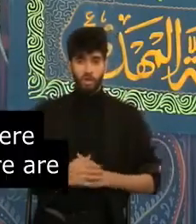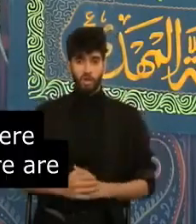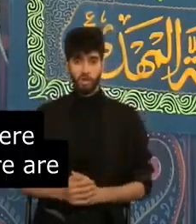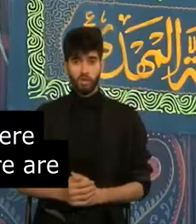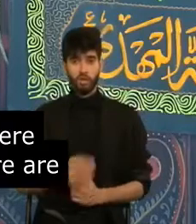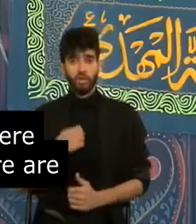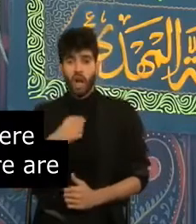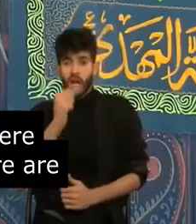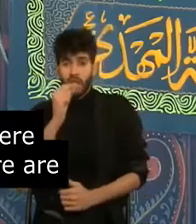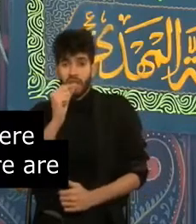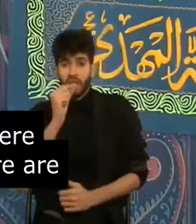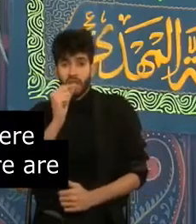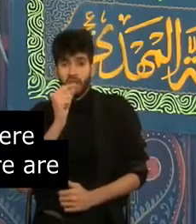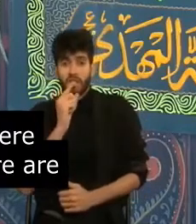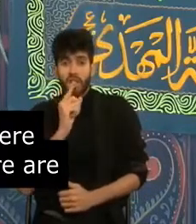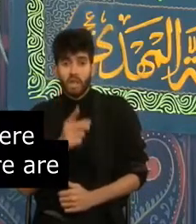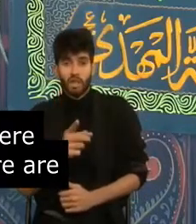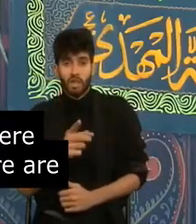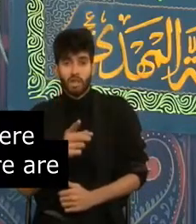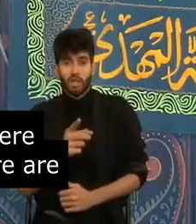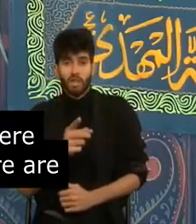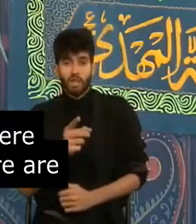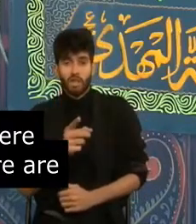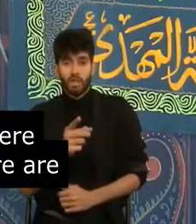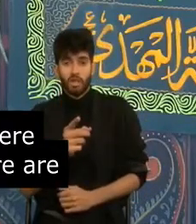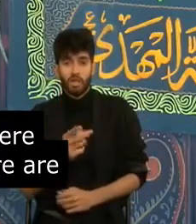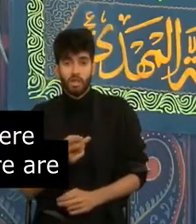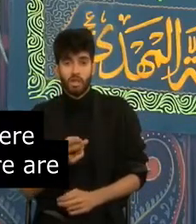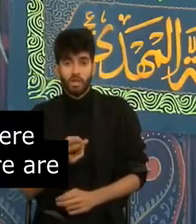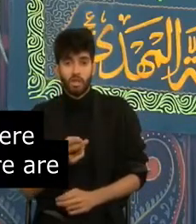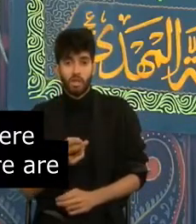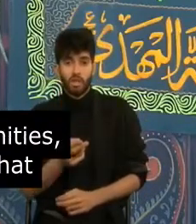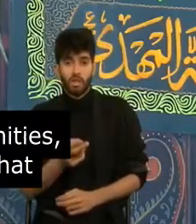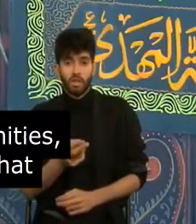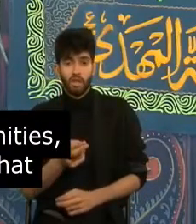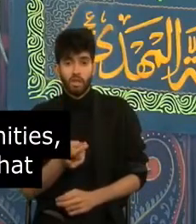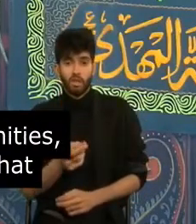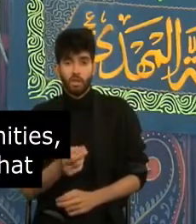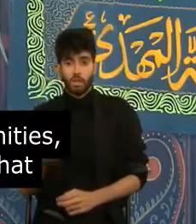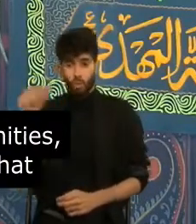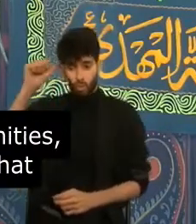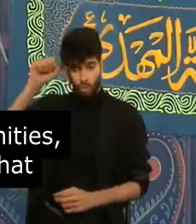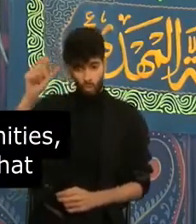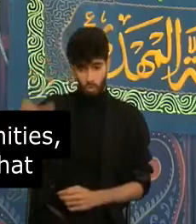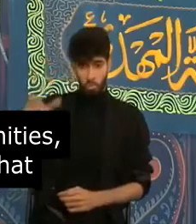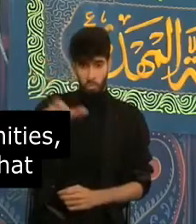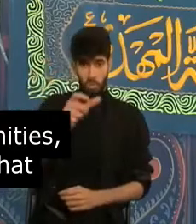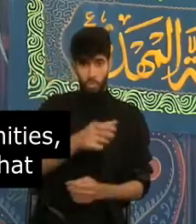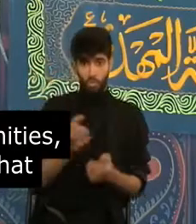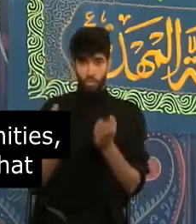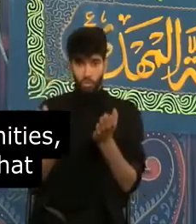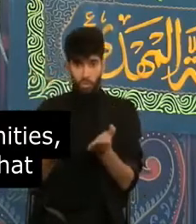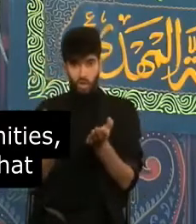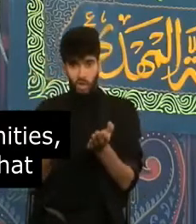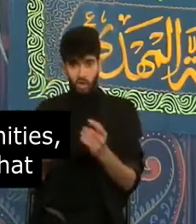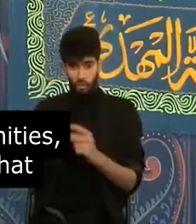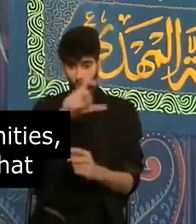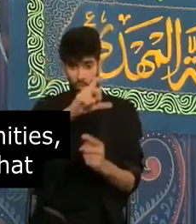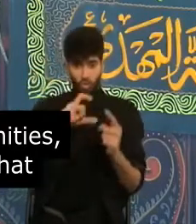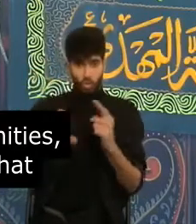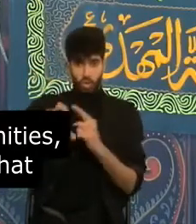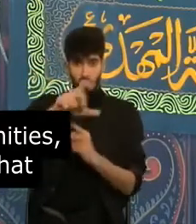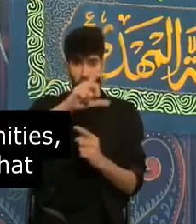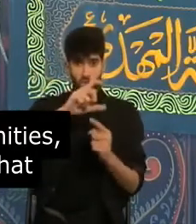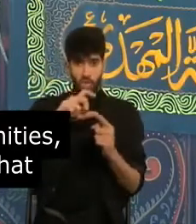So I say to you openly here that we will know that there are people here in our communities, in